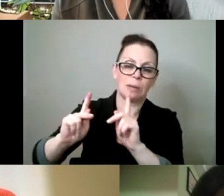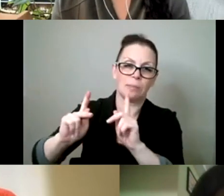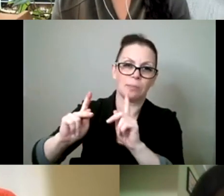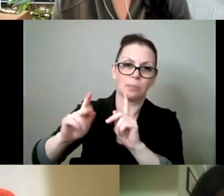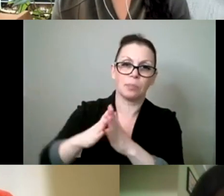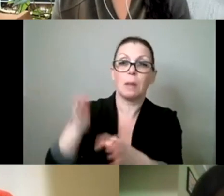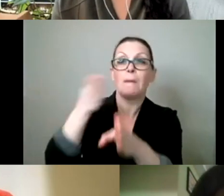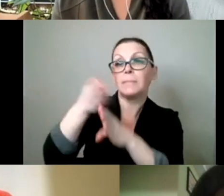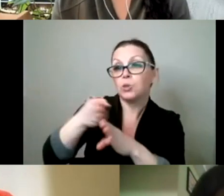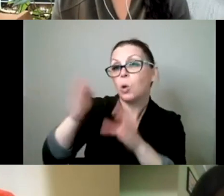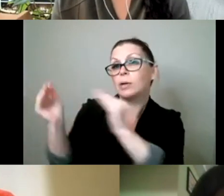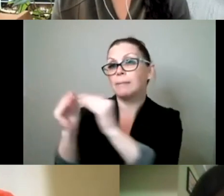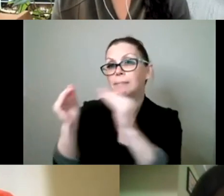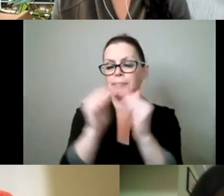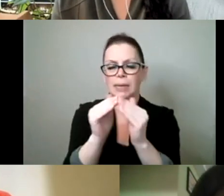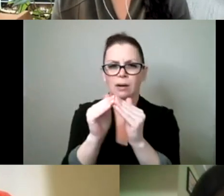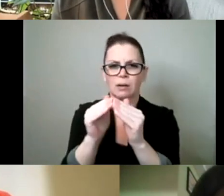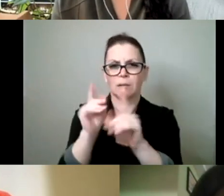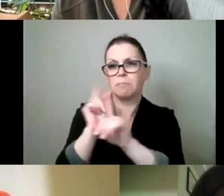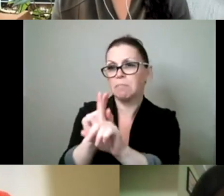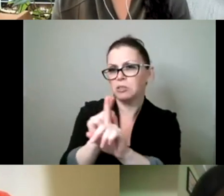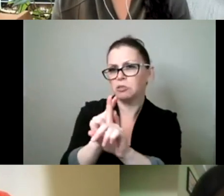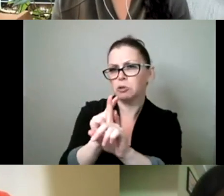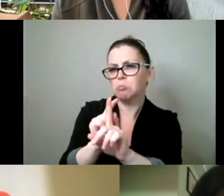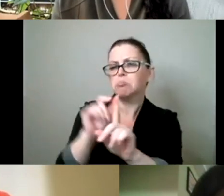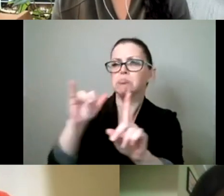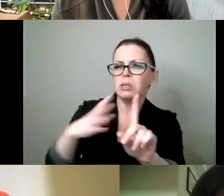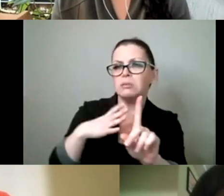up, which is fine, which is good,